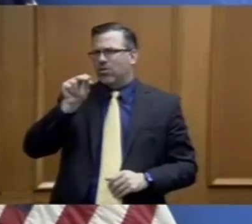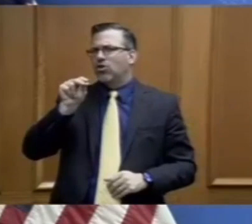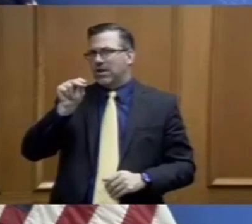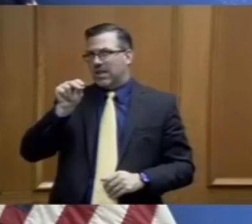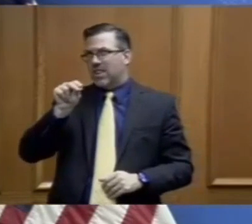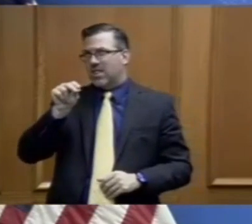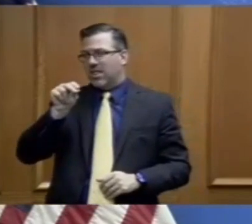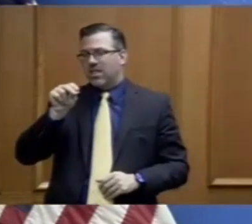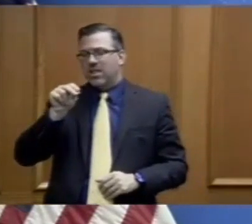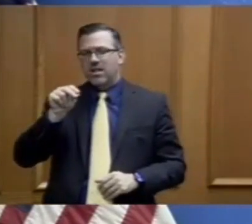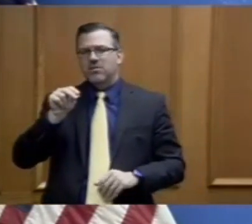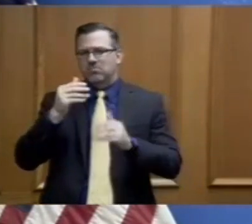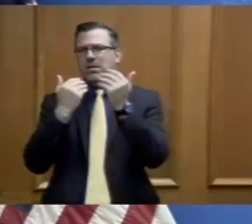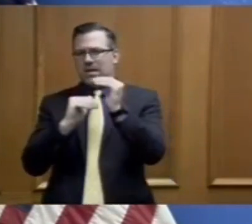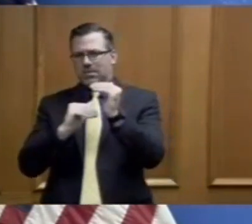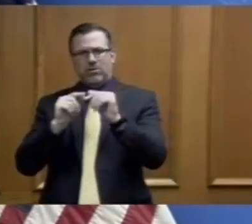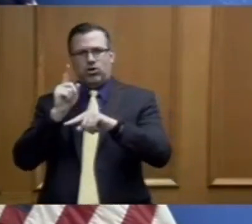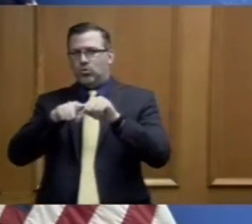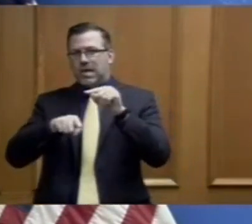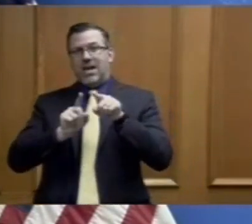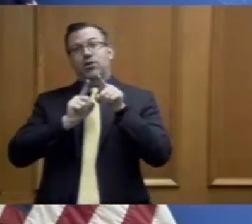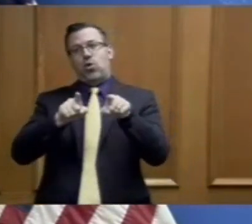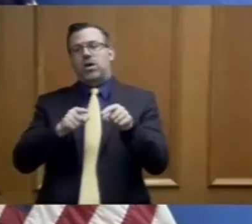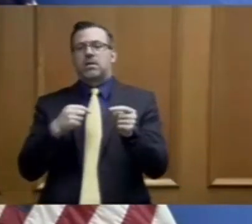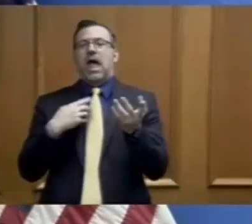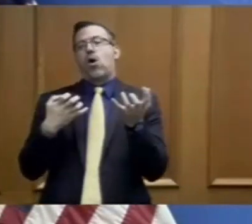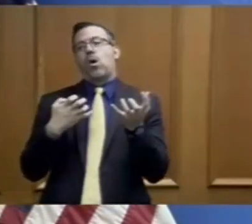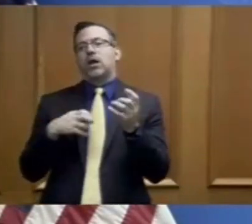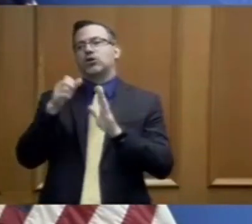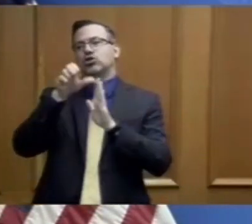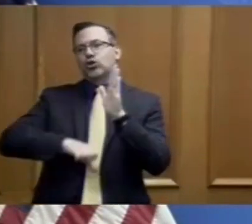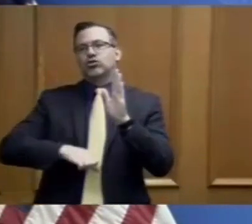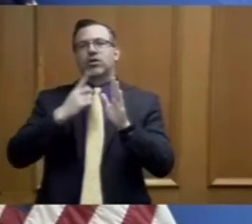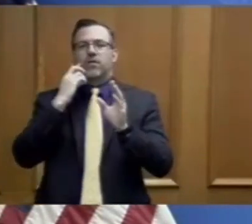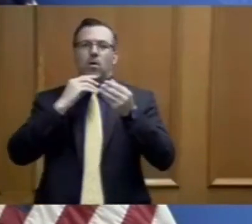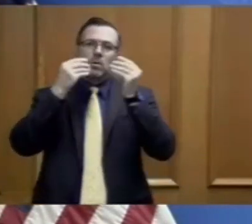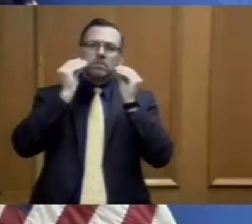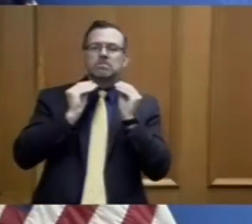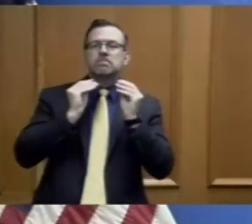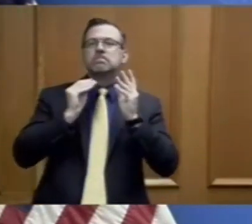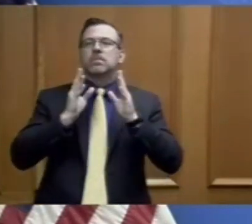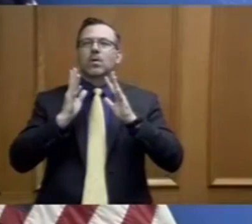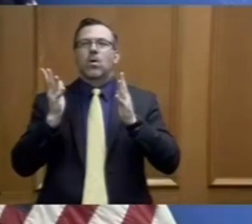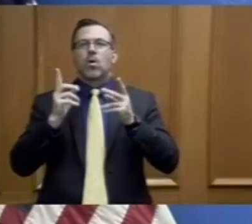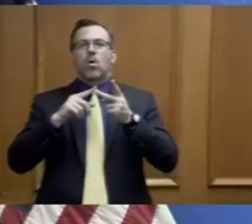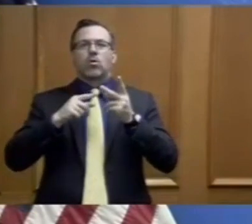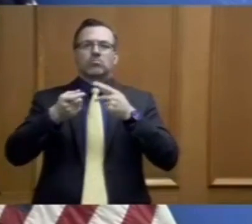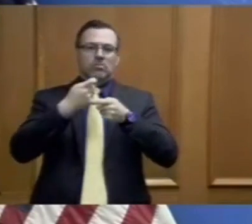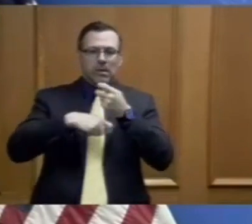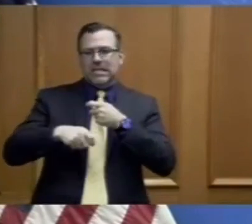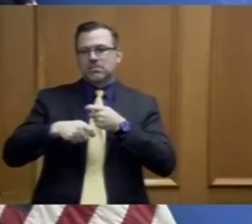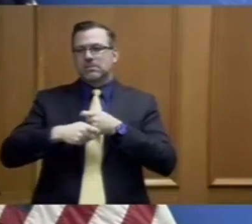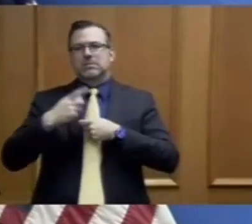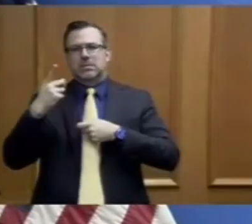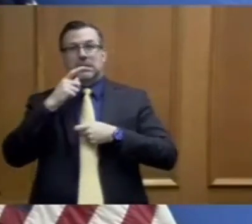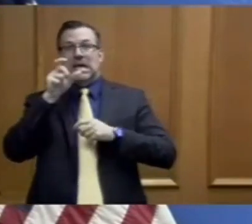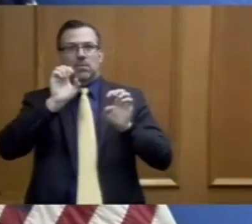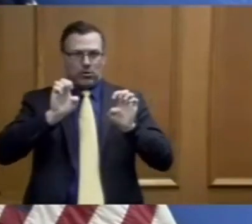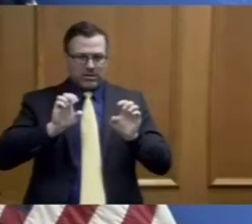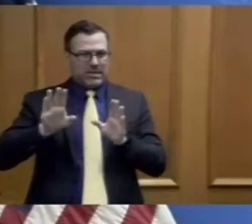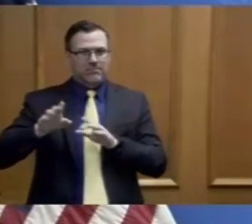but we'll be providing information on when those procedures will be able to be